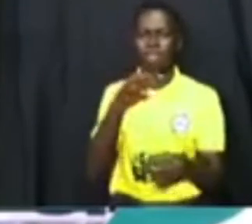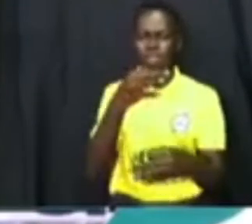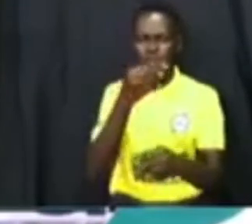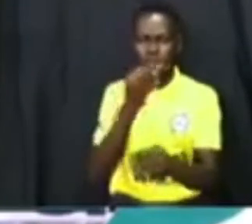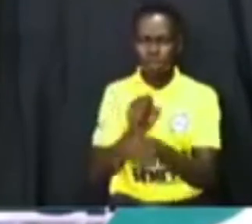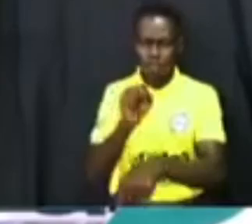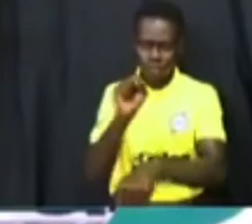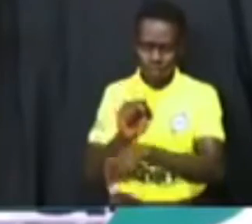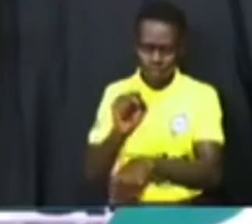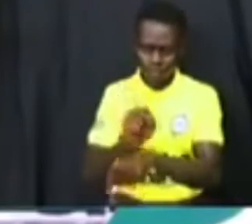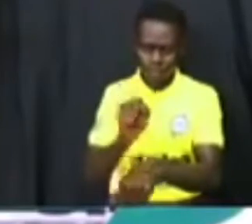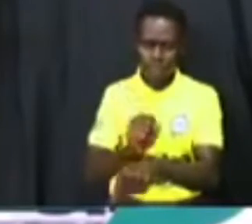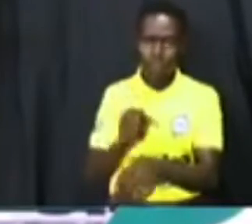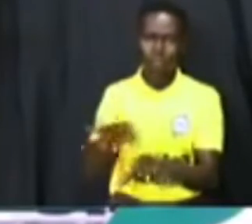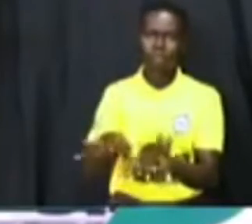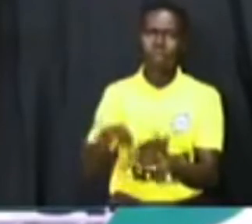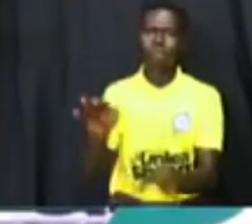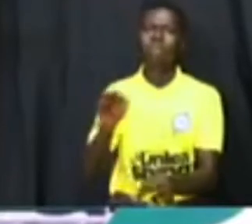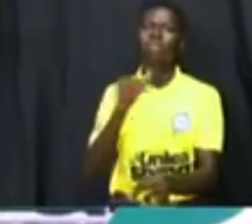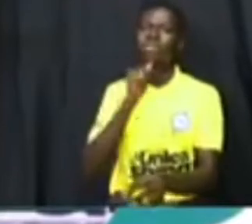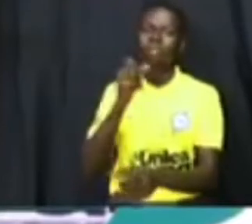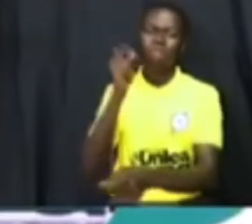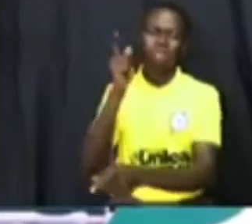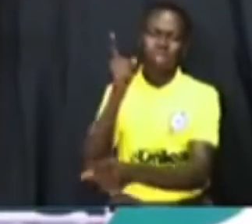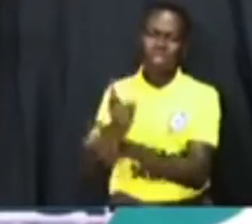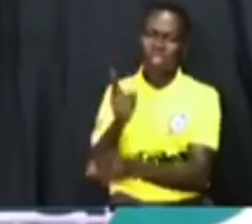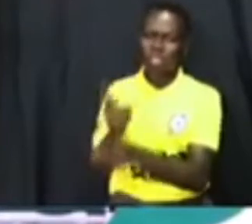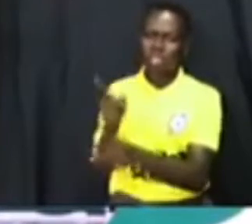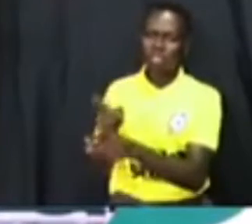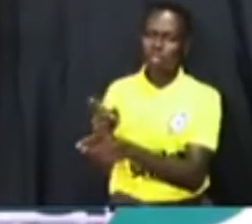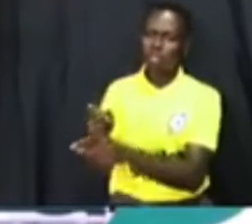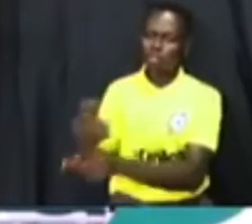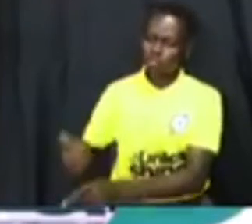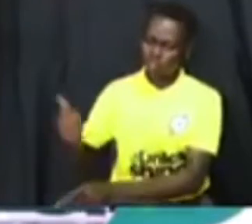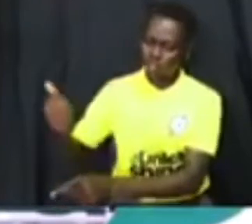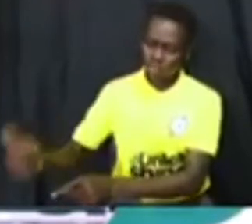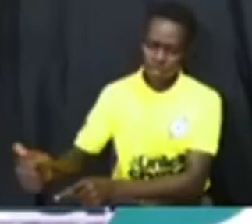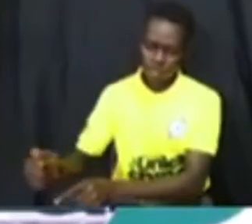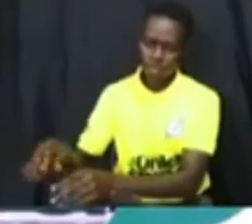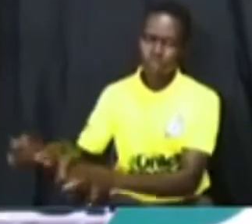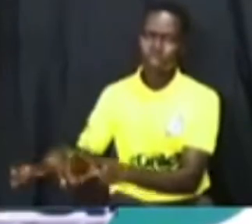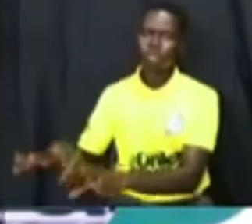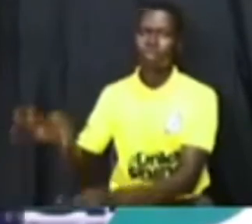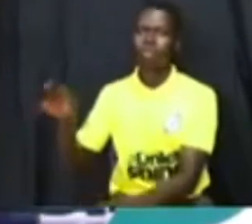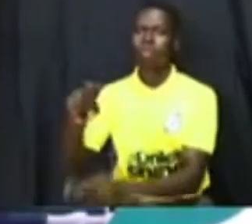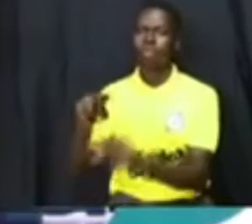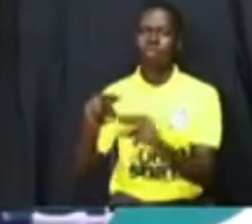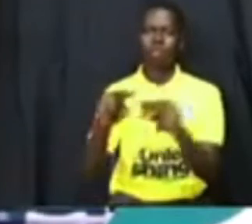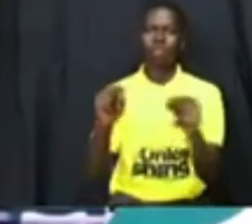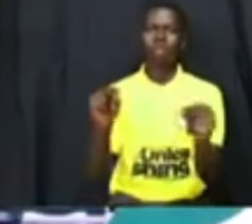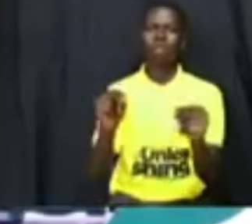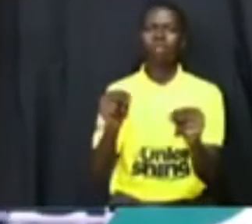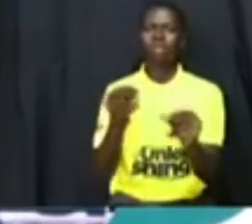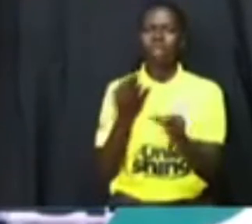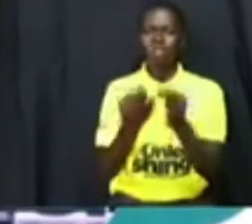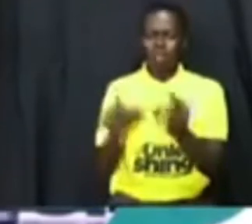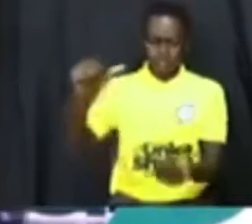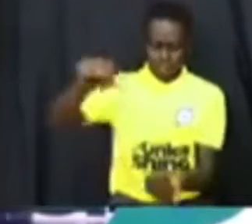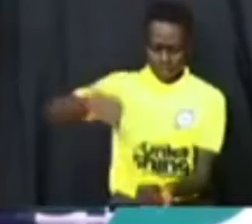Yes. Not a positional spirit. Mm, mm, mm. When we are baptized in the Holy